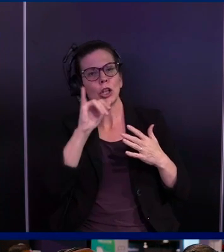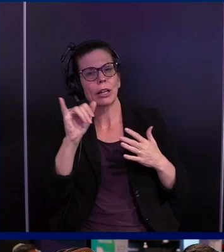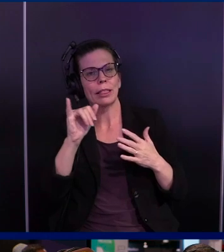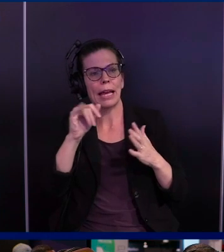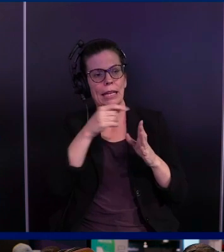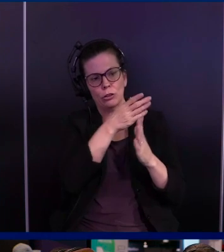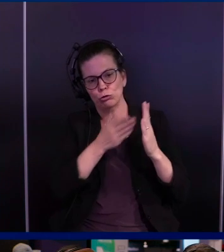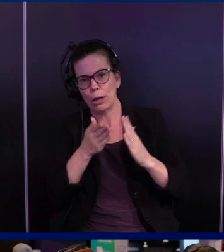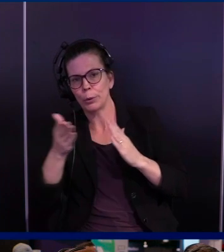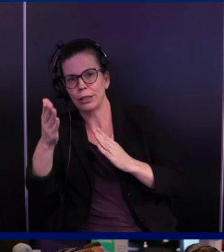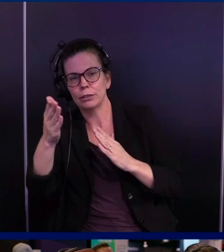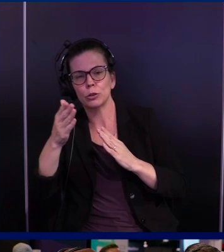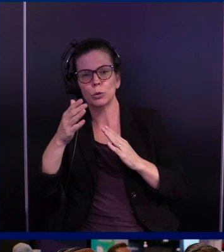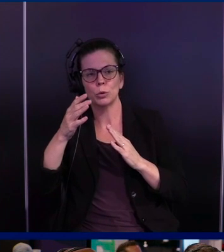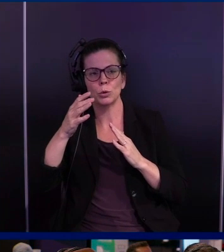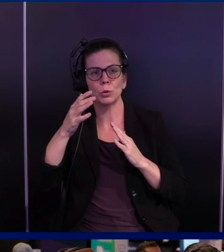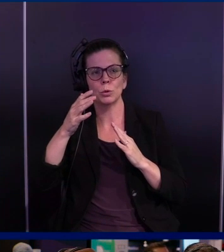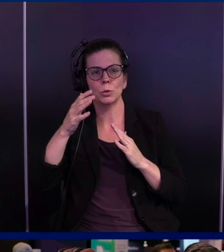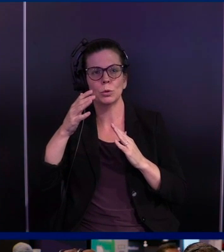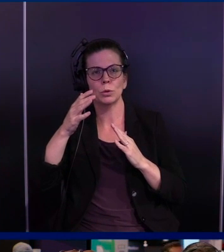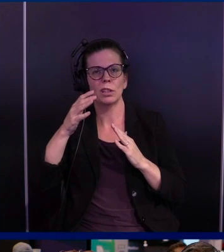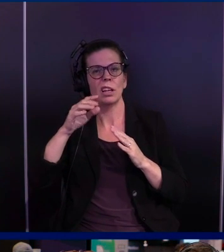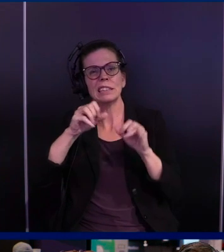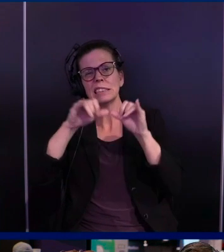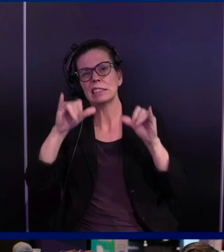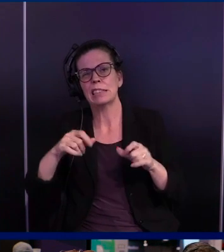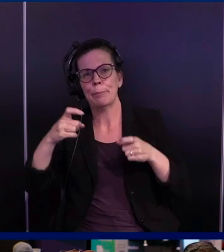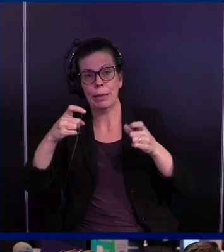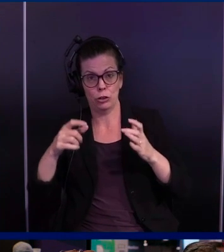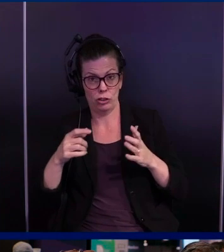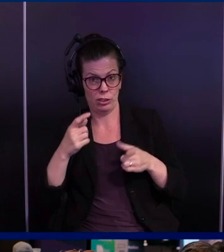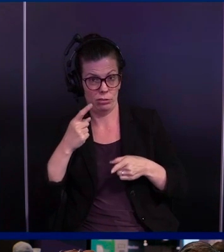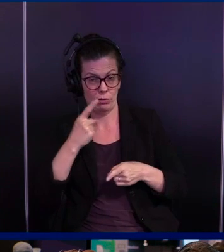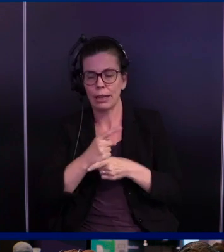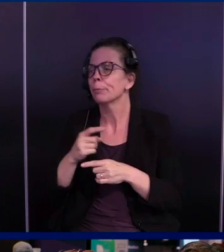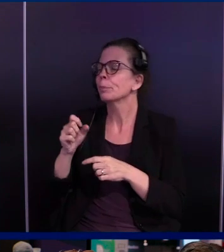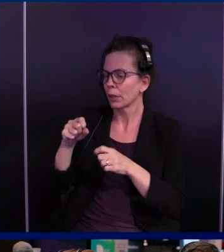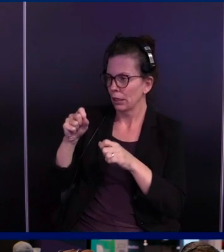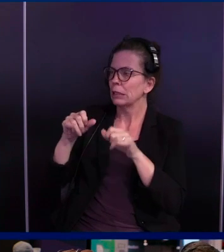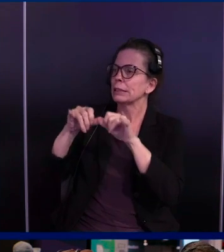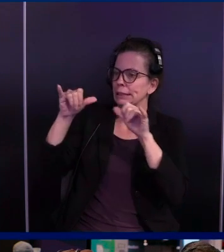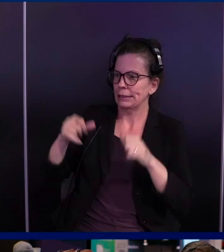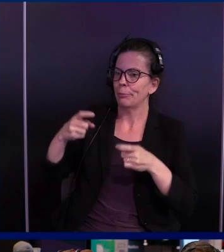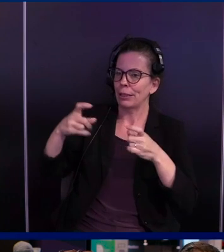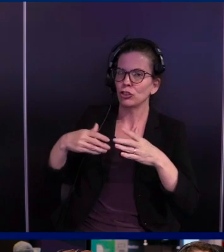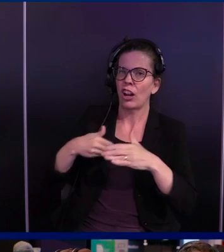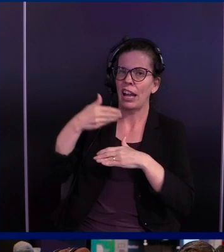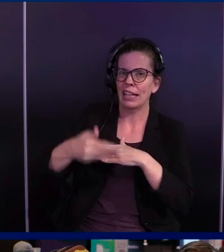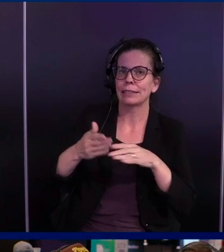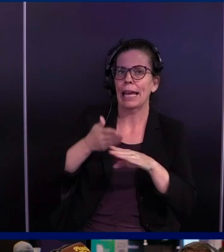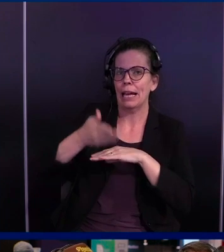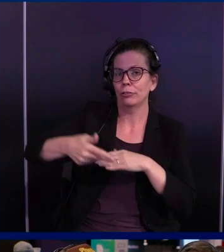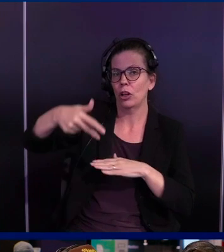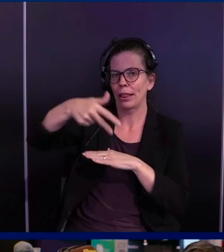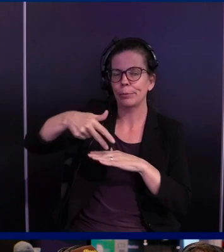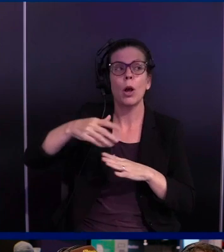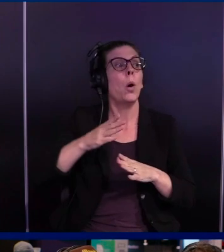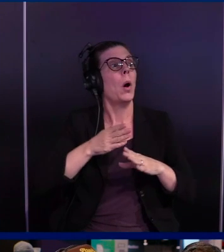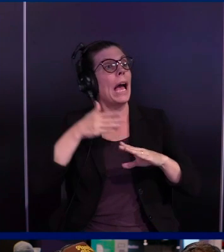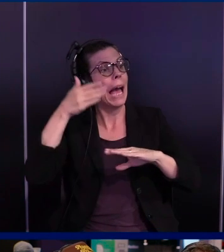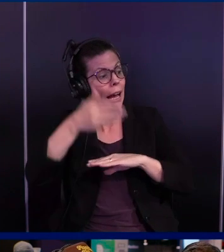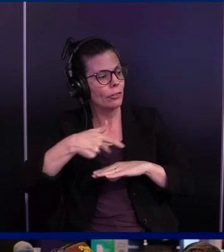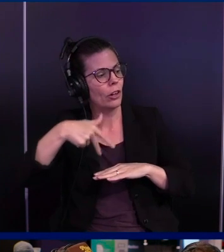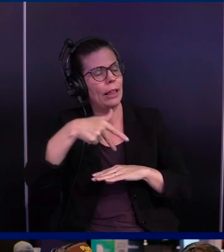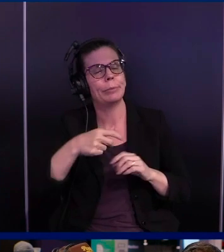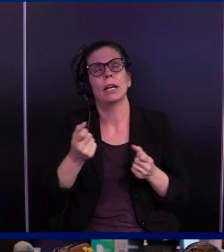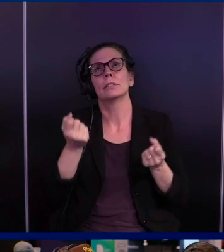routed to Systems Manager. Is that right? So Systems Manager is the next step after Lambda. And that, after Lambda. Yes.